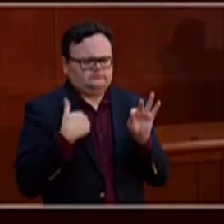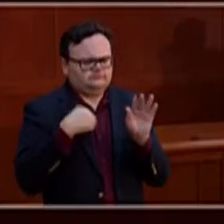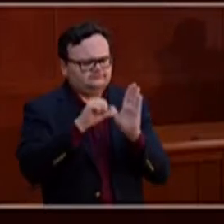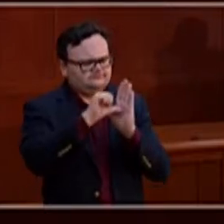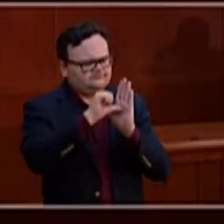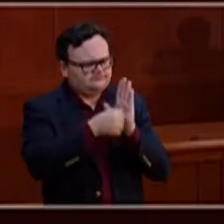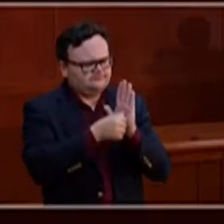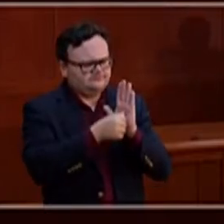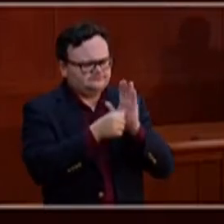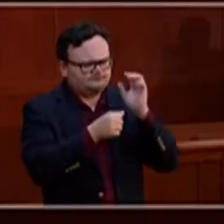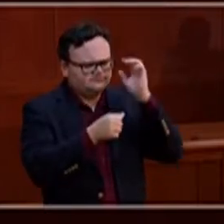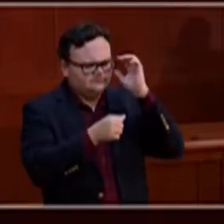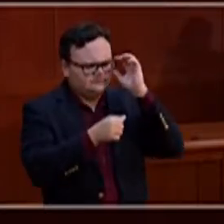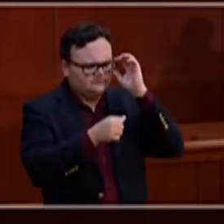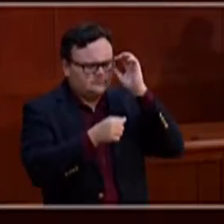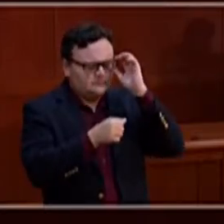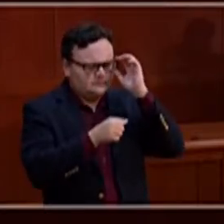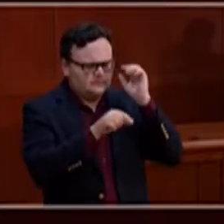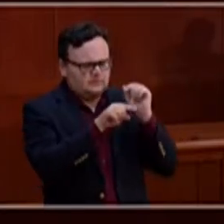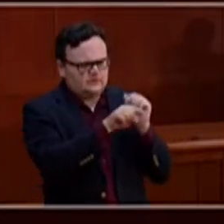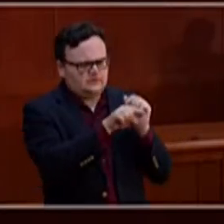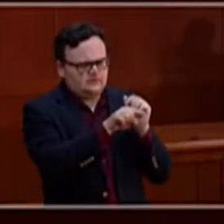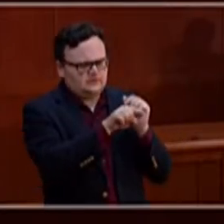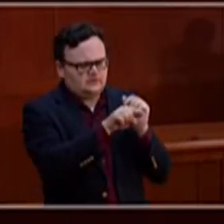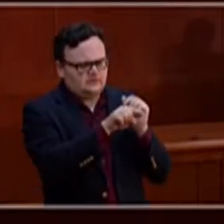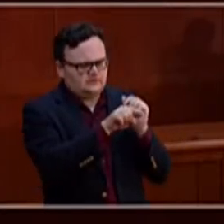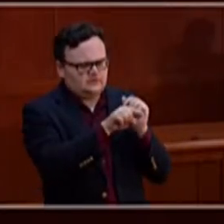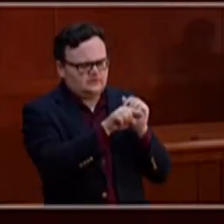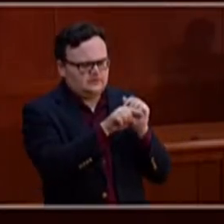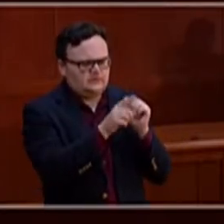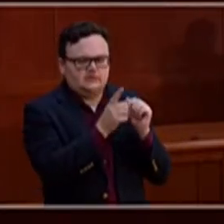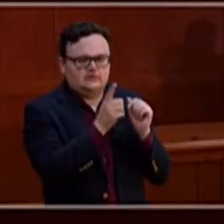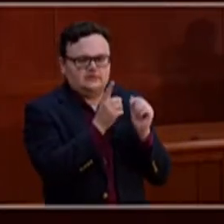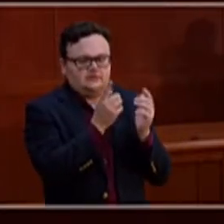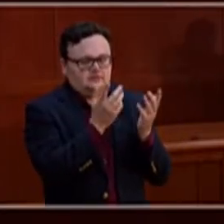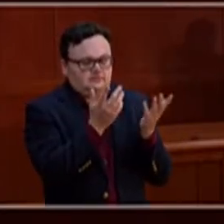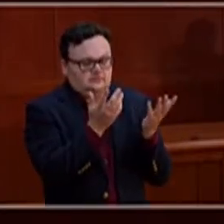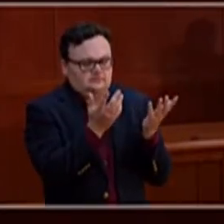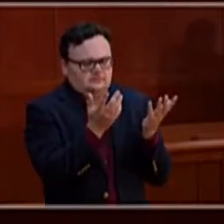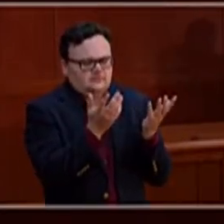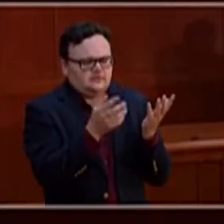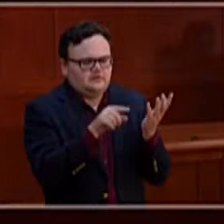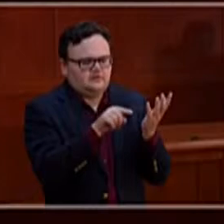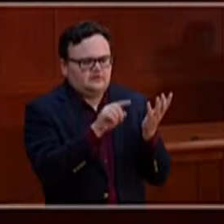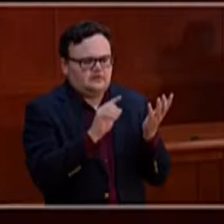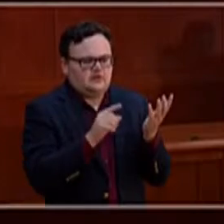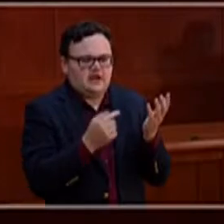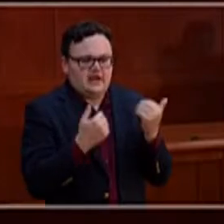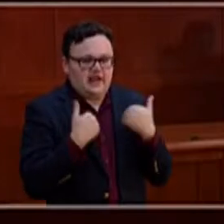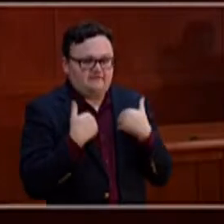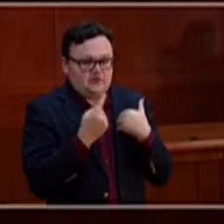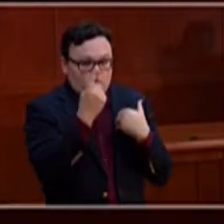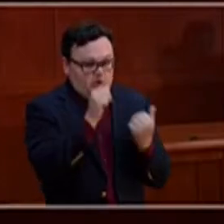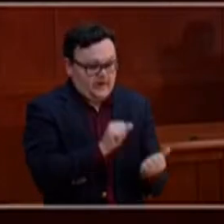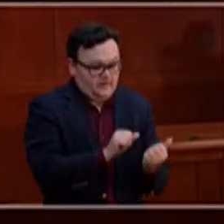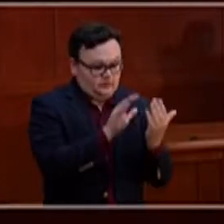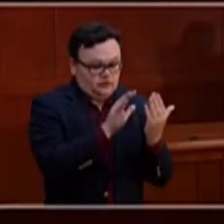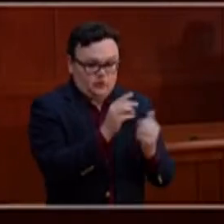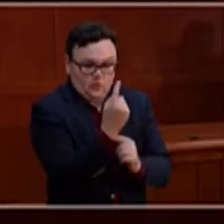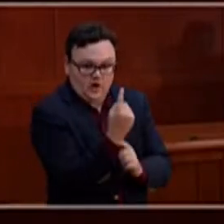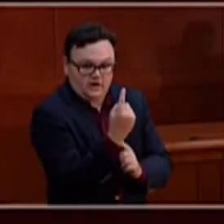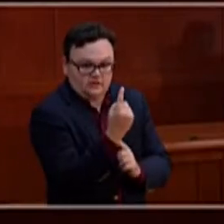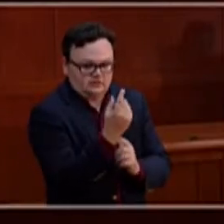that rarely does a one-size-fits-all approach work, which is why, as the